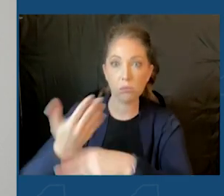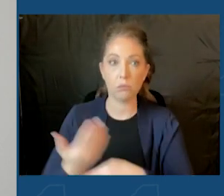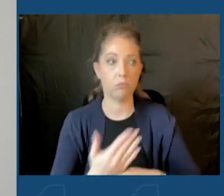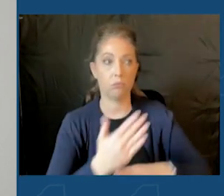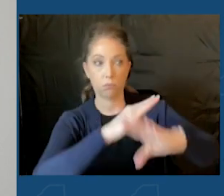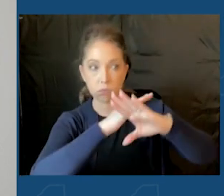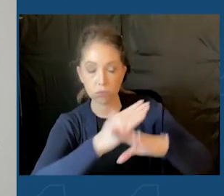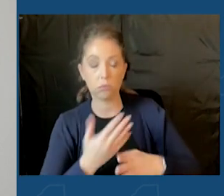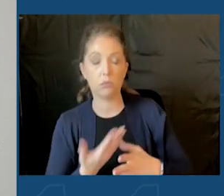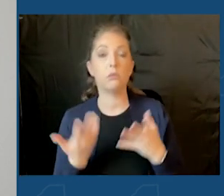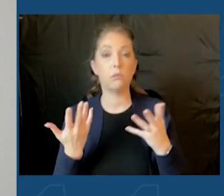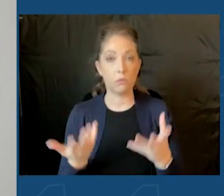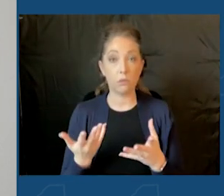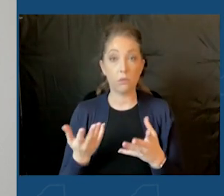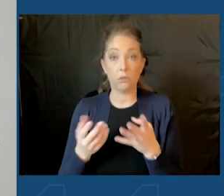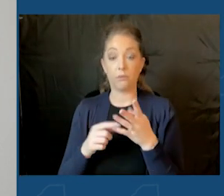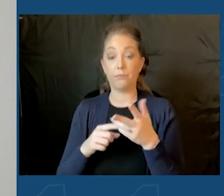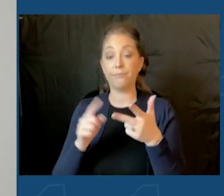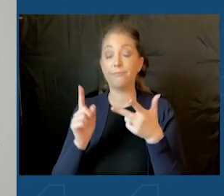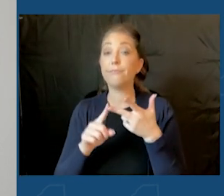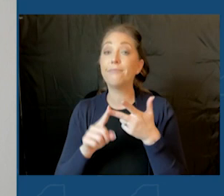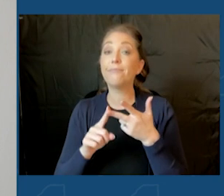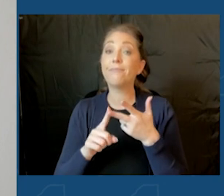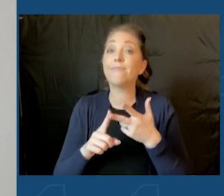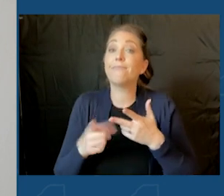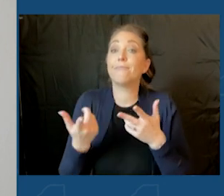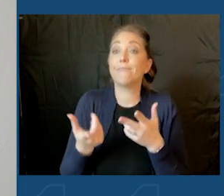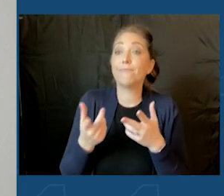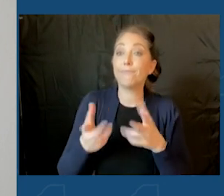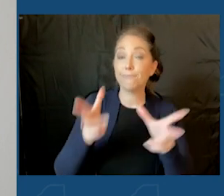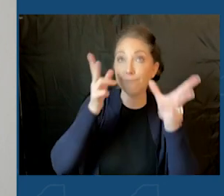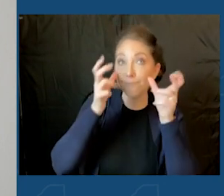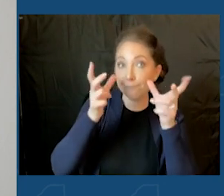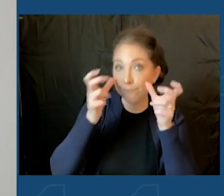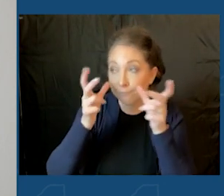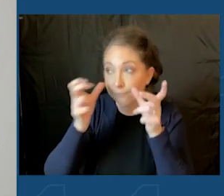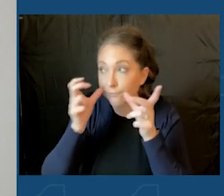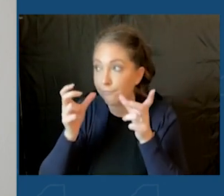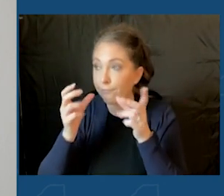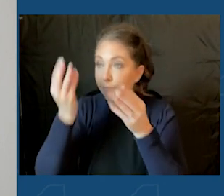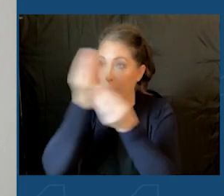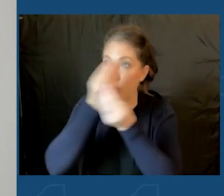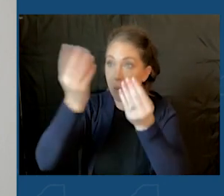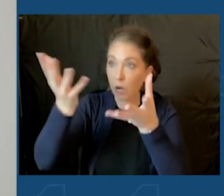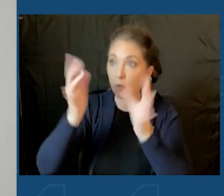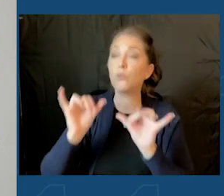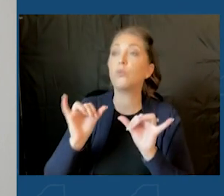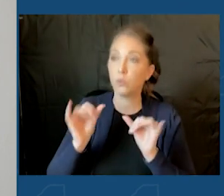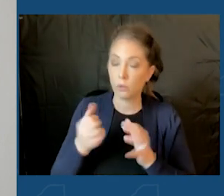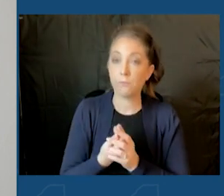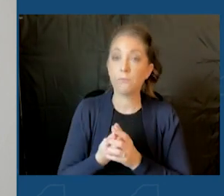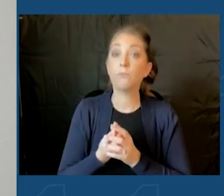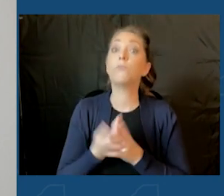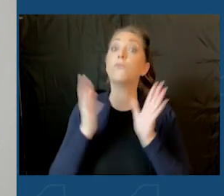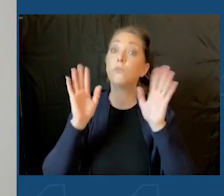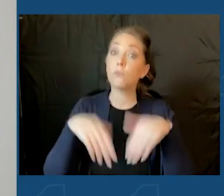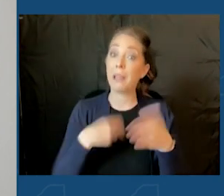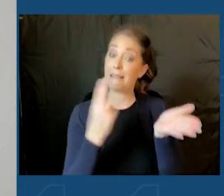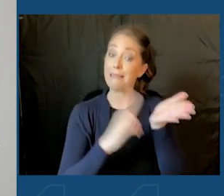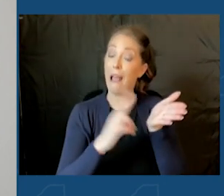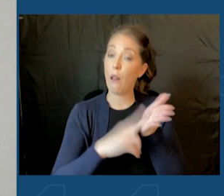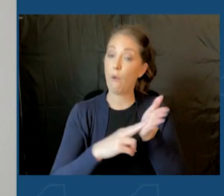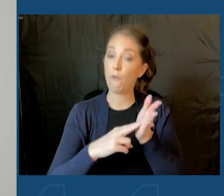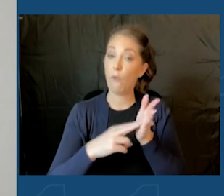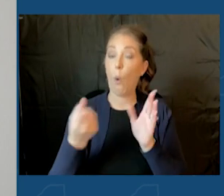impact you, and then stay informed. Make sure that you've signed up for the type of alerts that you're going to need to